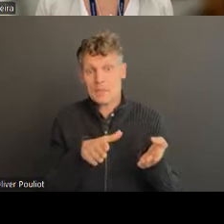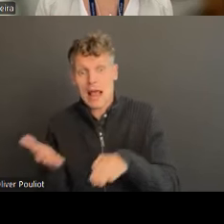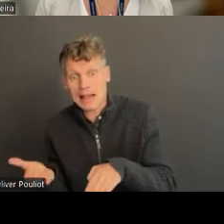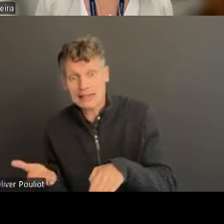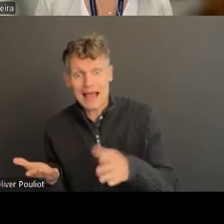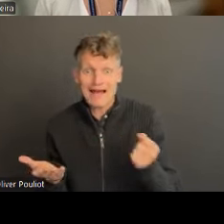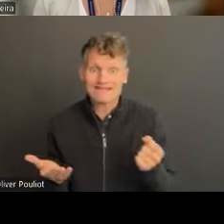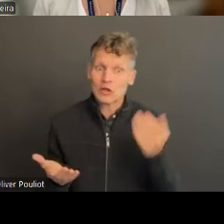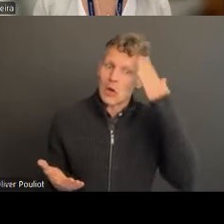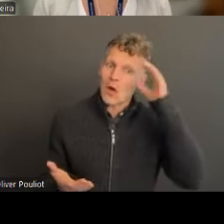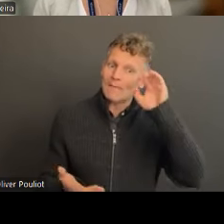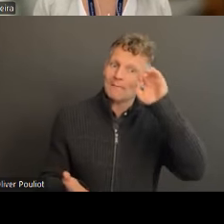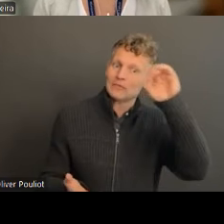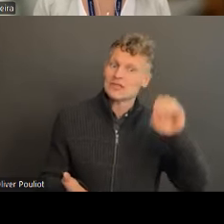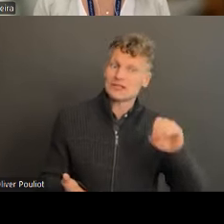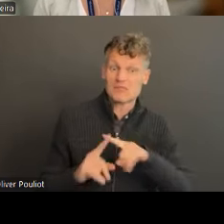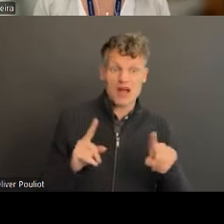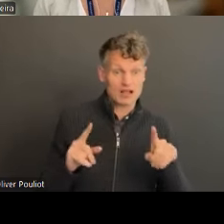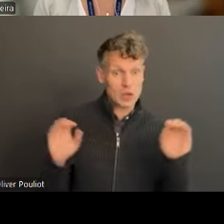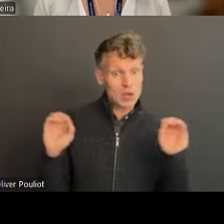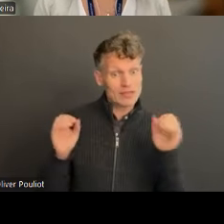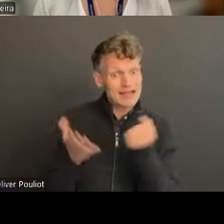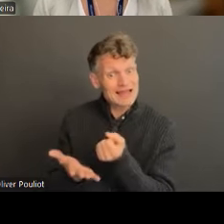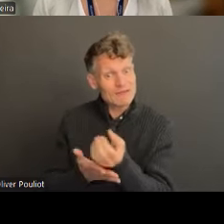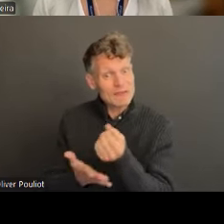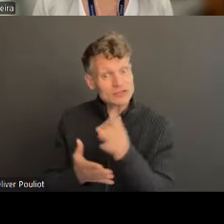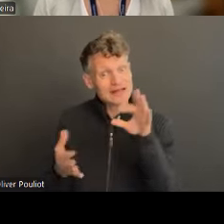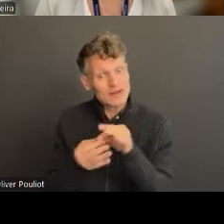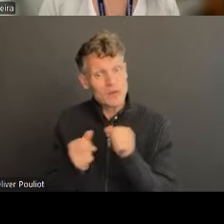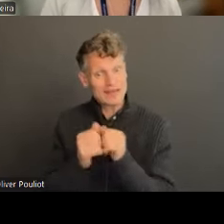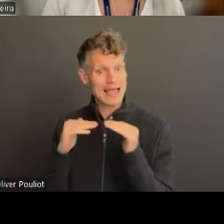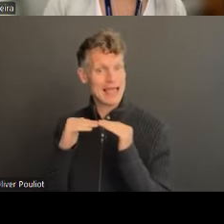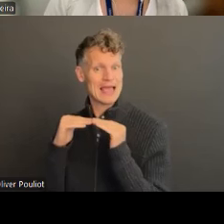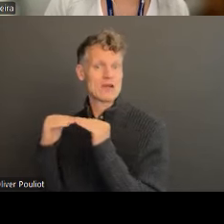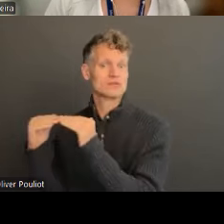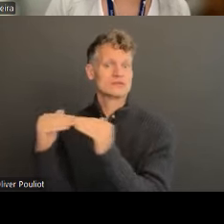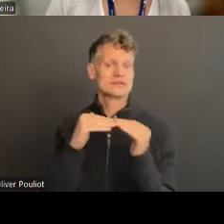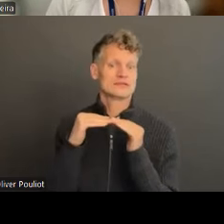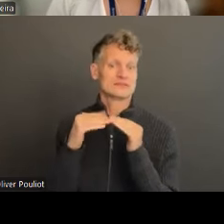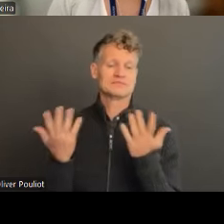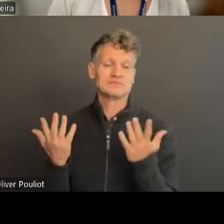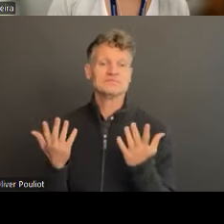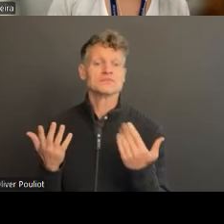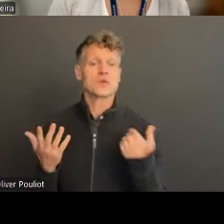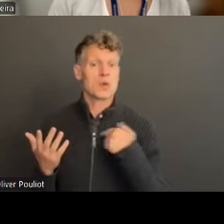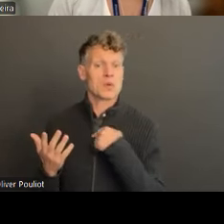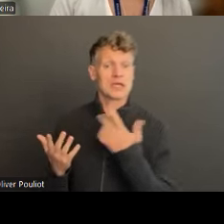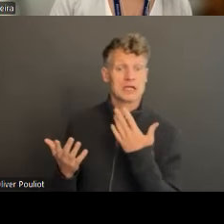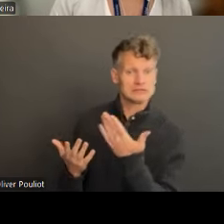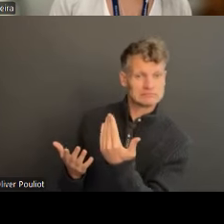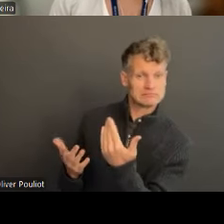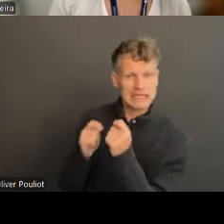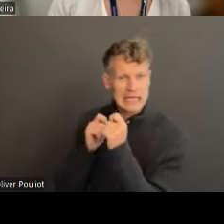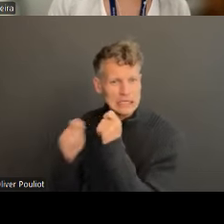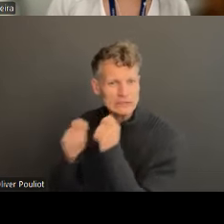the equity component. And when we interview, when we do the needs assessment, we realize that there are no instances